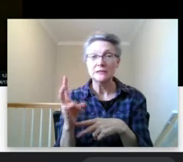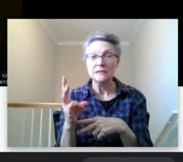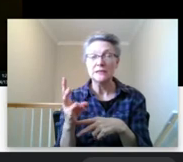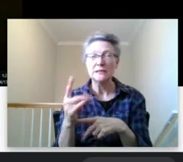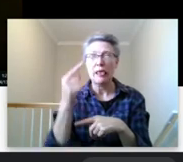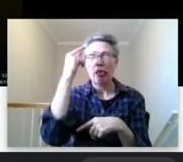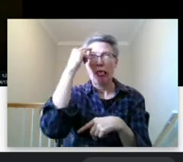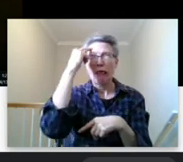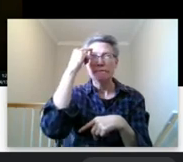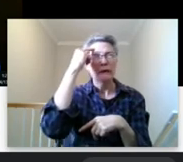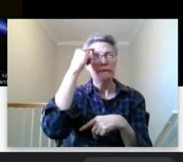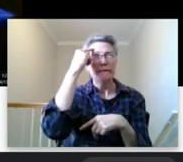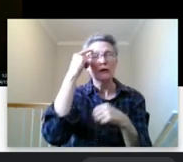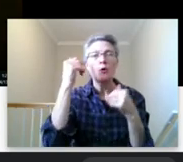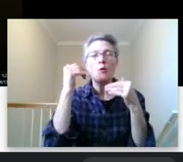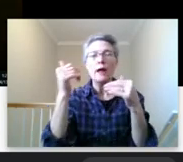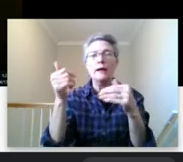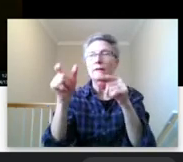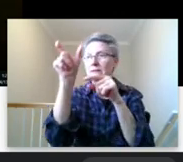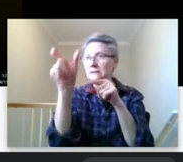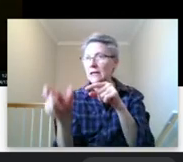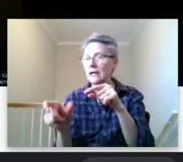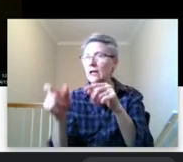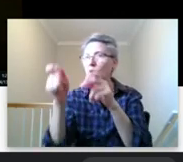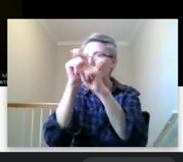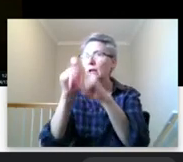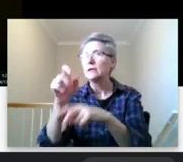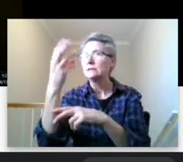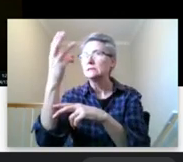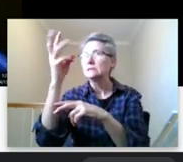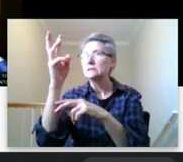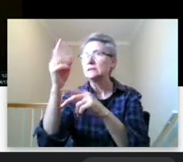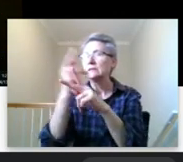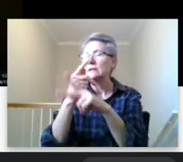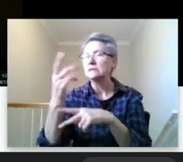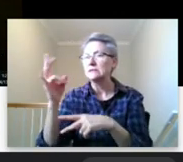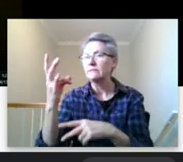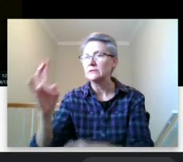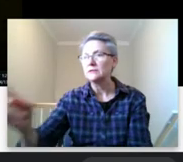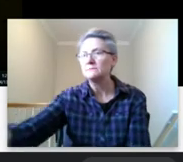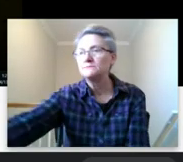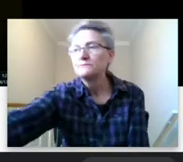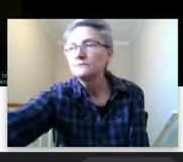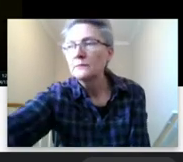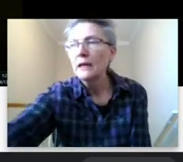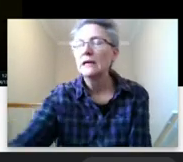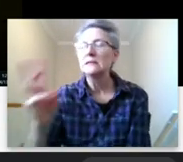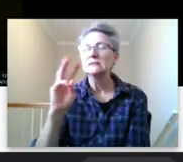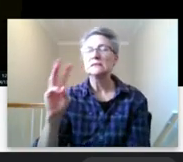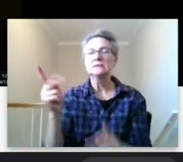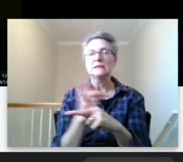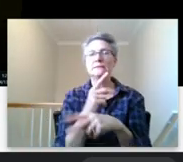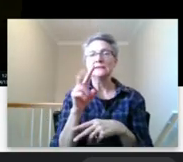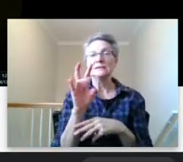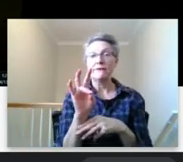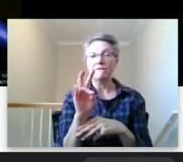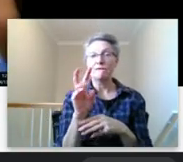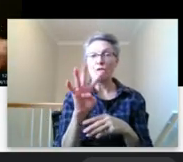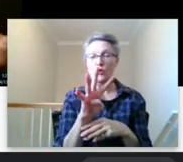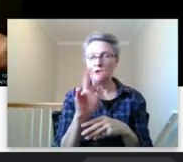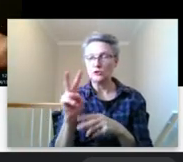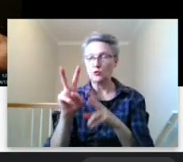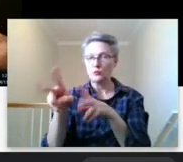head, that's okay. Go off to the side and write out that math, right? So 6 times 7 is 42. I'll regroup. 7